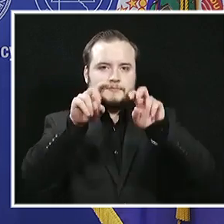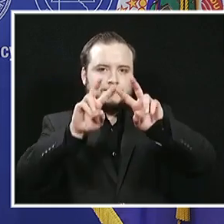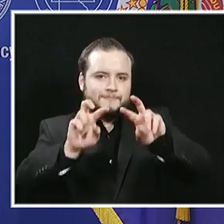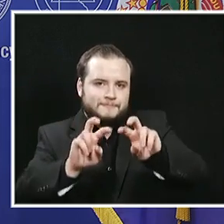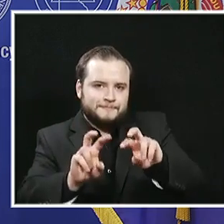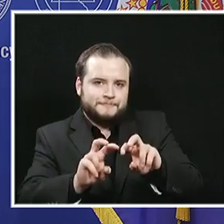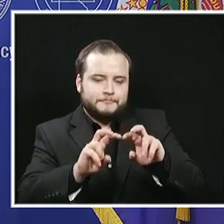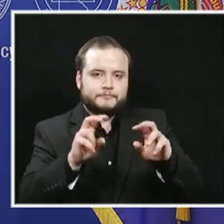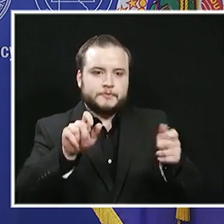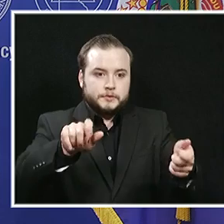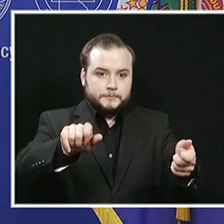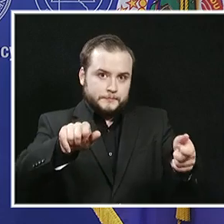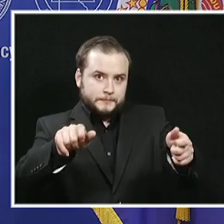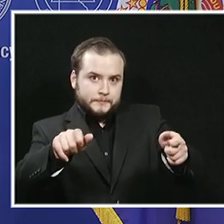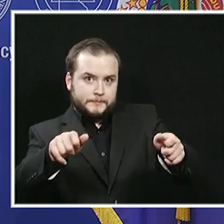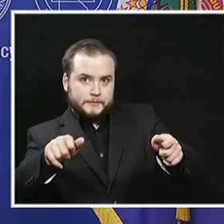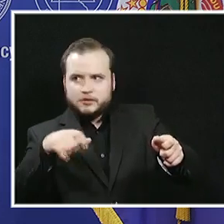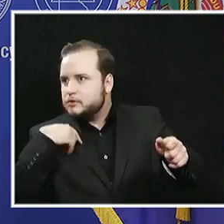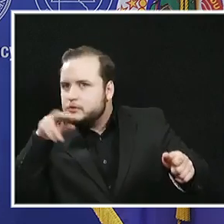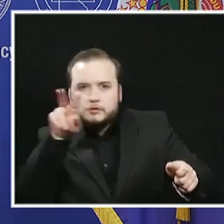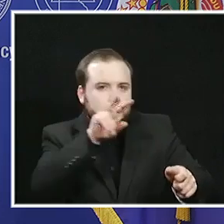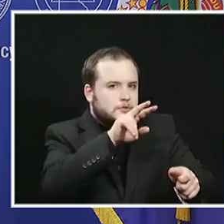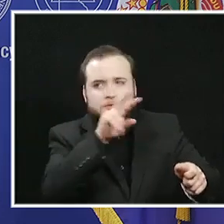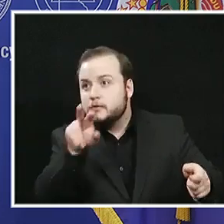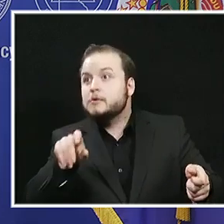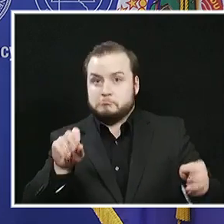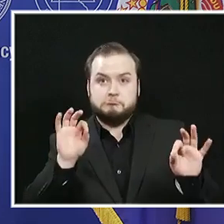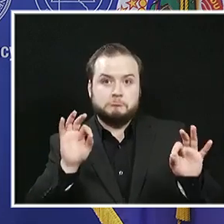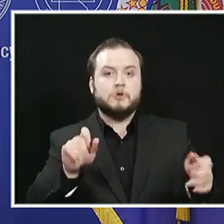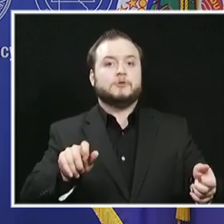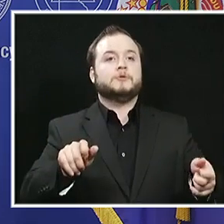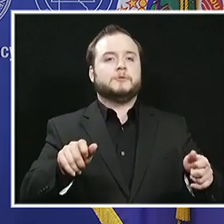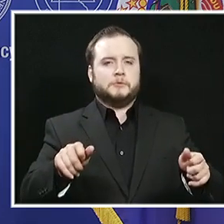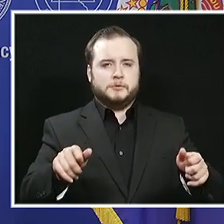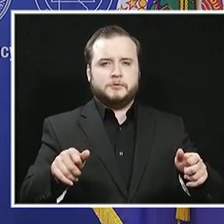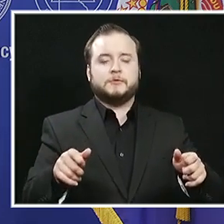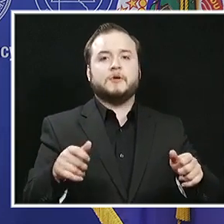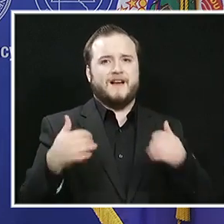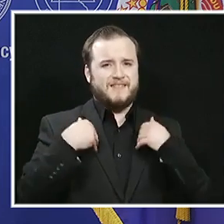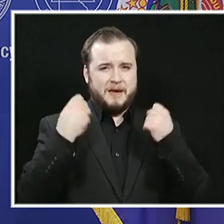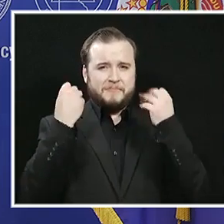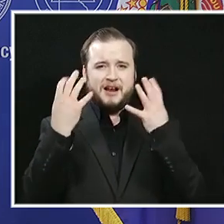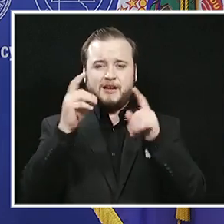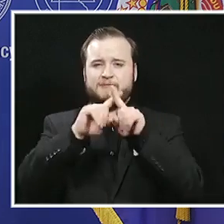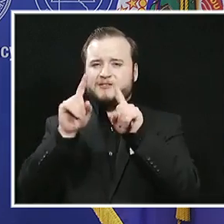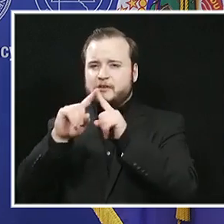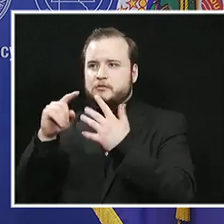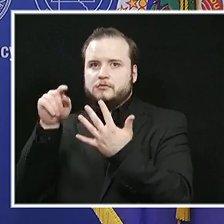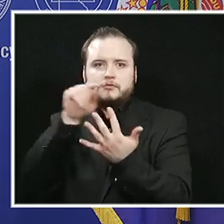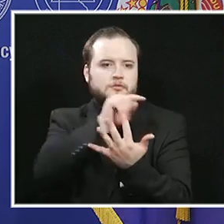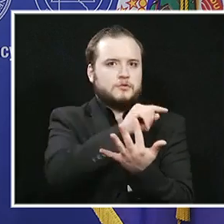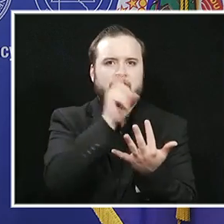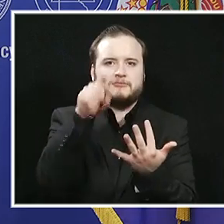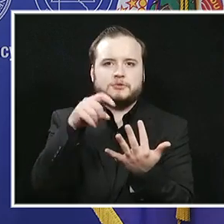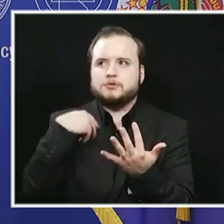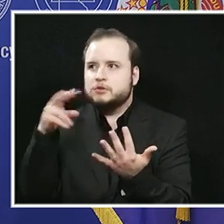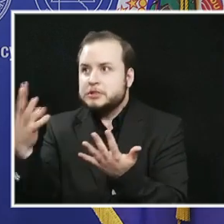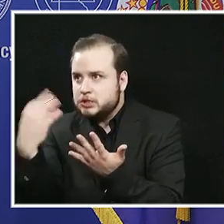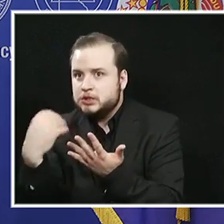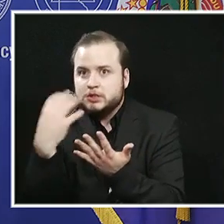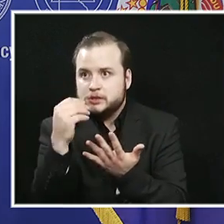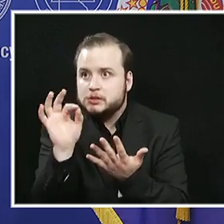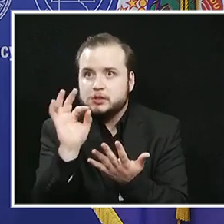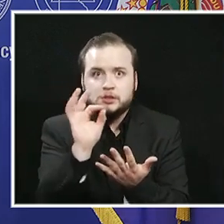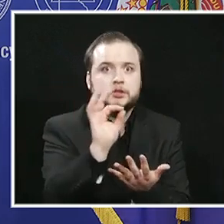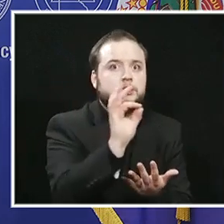new phase of really in-depth, detailed consultation with different sectors in our business community, because no one understands what this